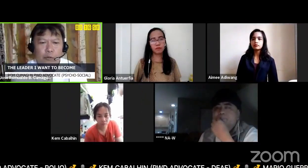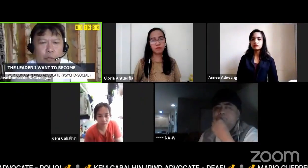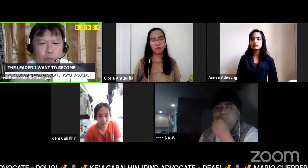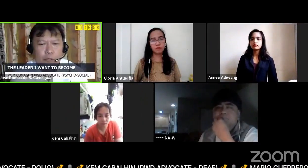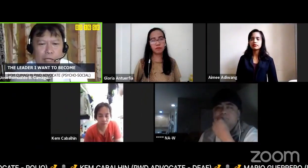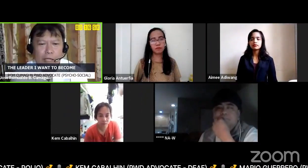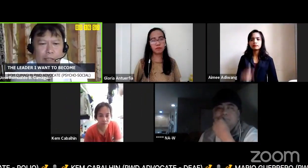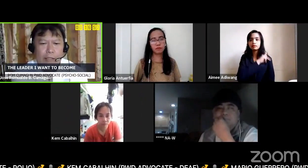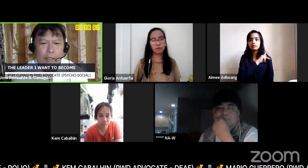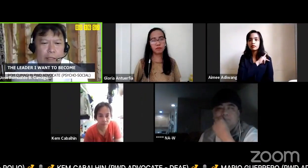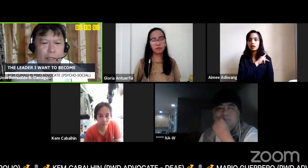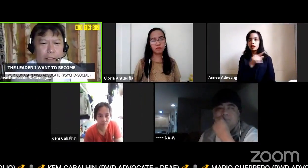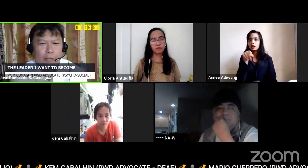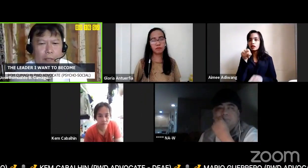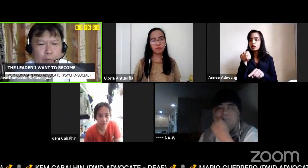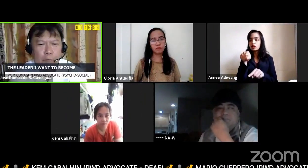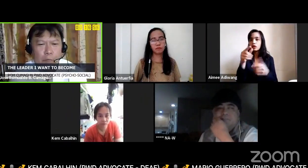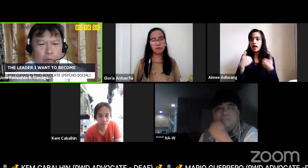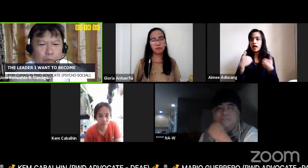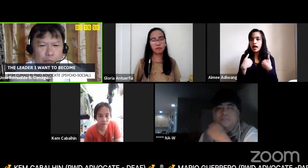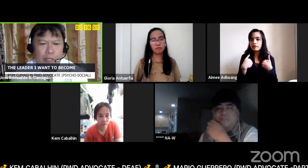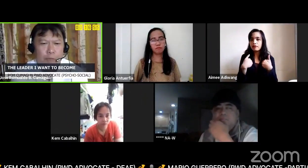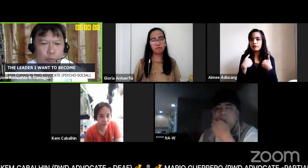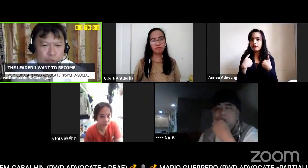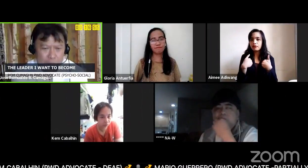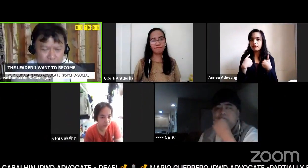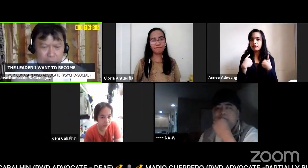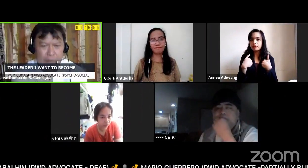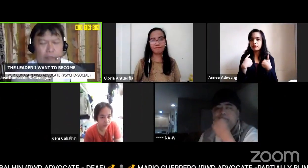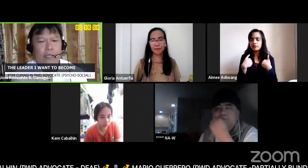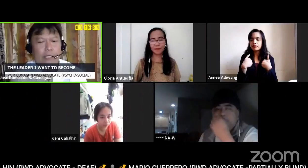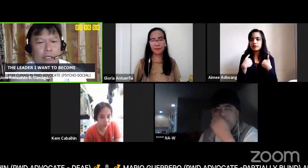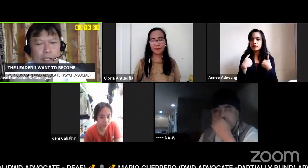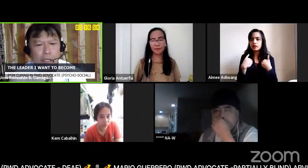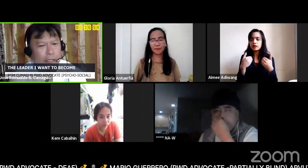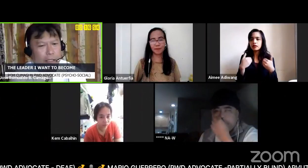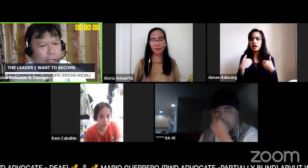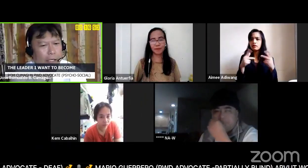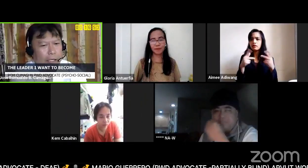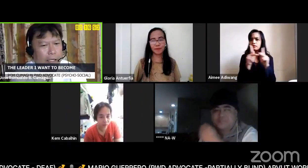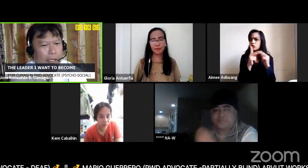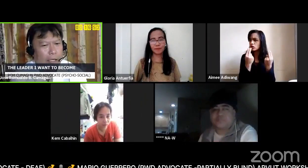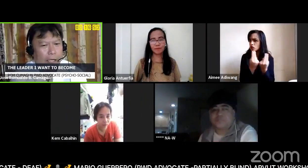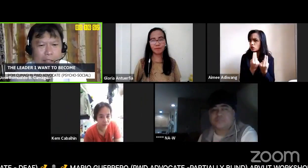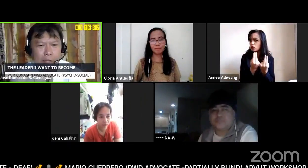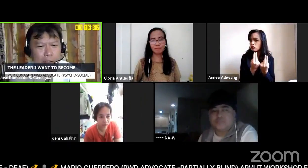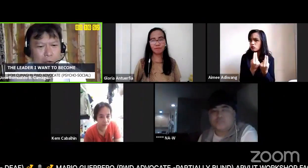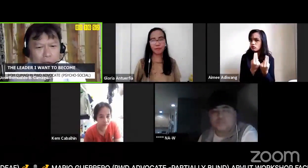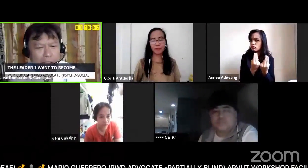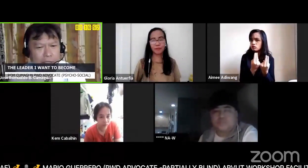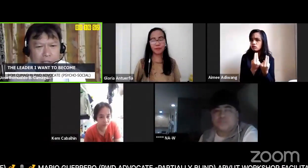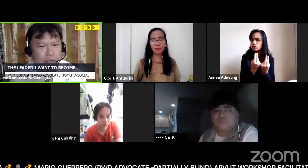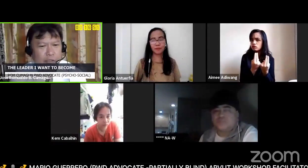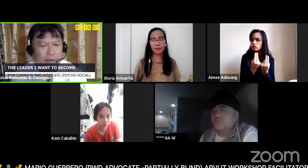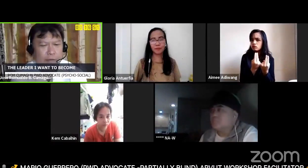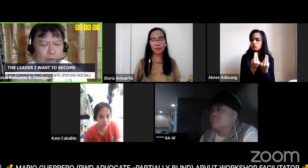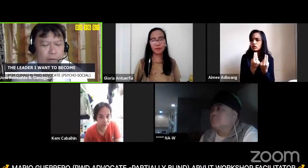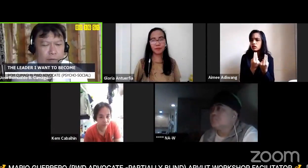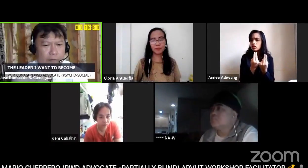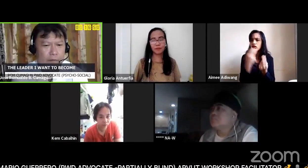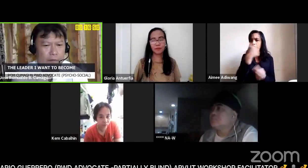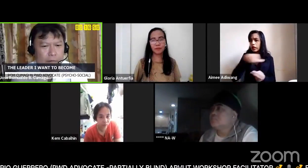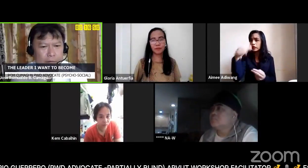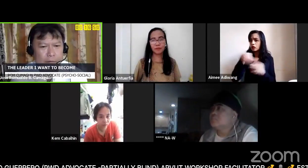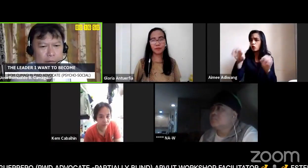Kem, do you hold any official position in any